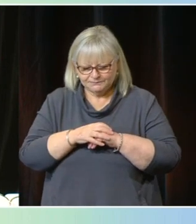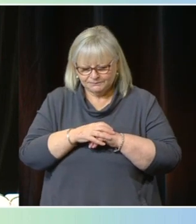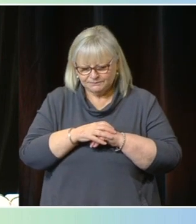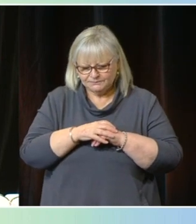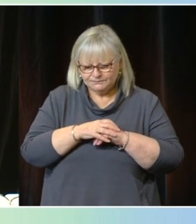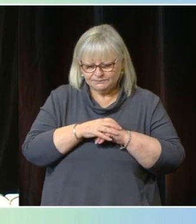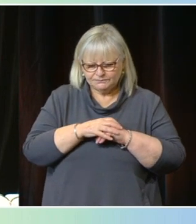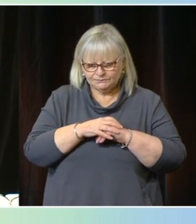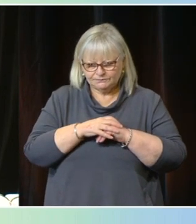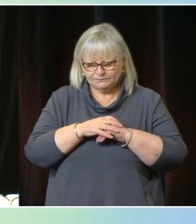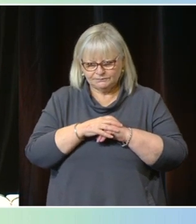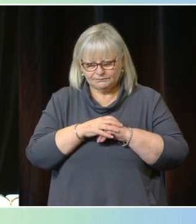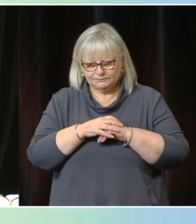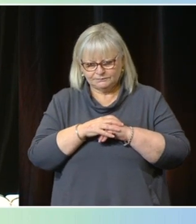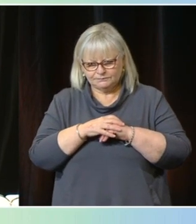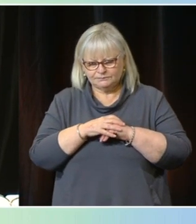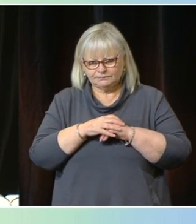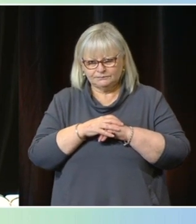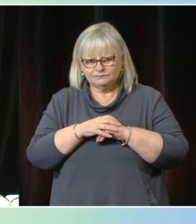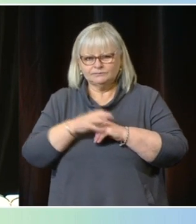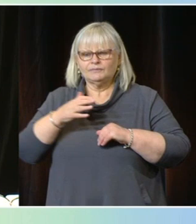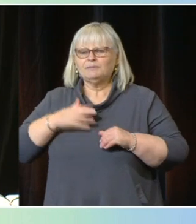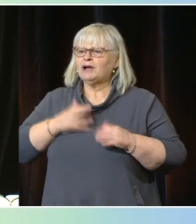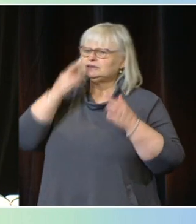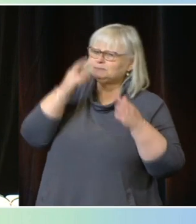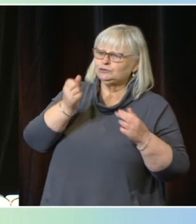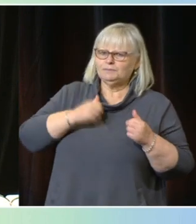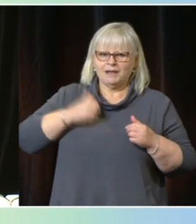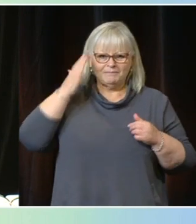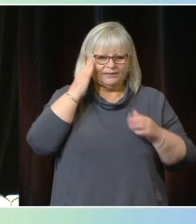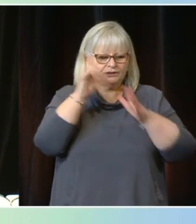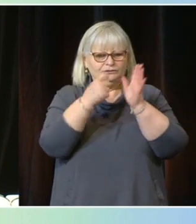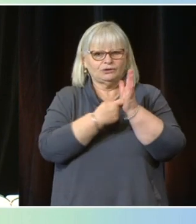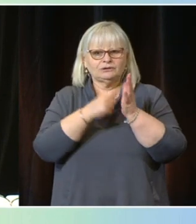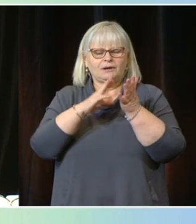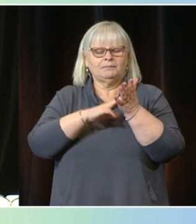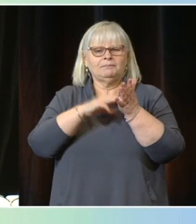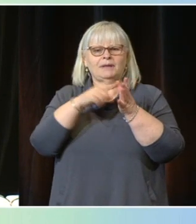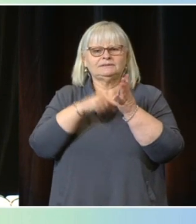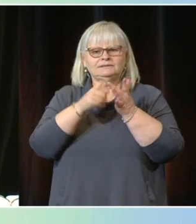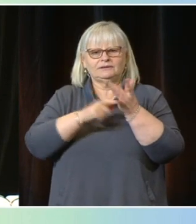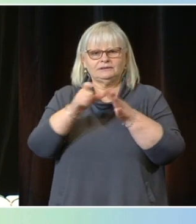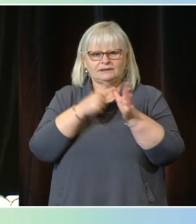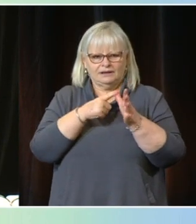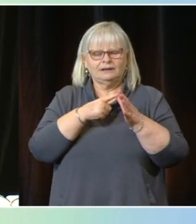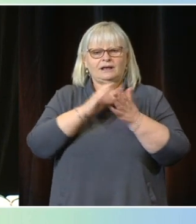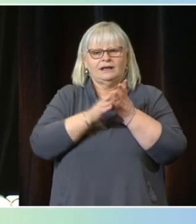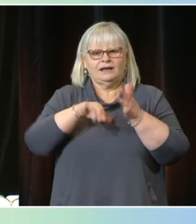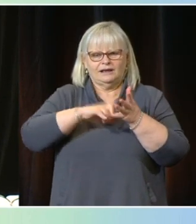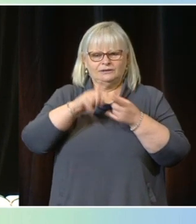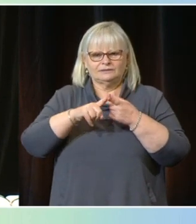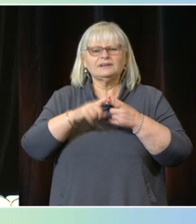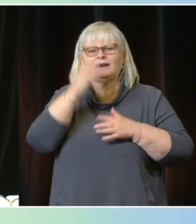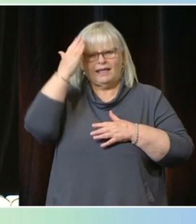Dr Matilda Williams house my respects to my mother Dr Matilda Williams house in yambra Elder